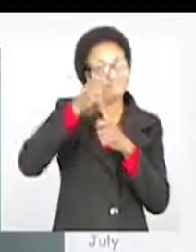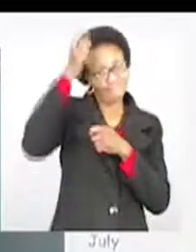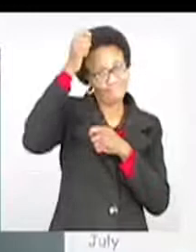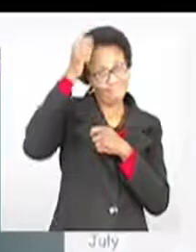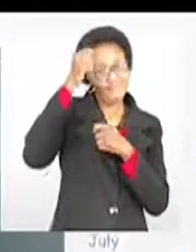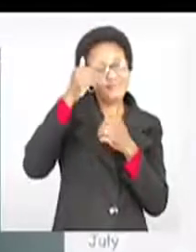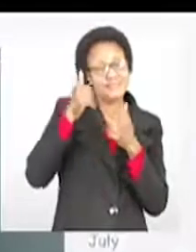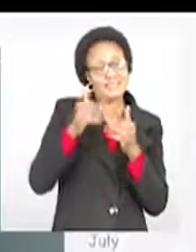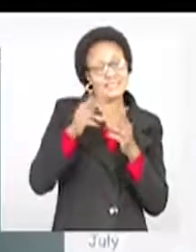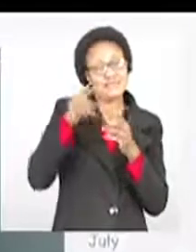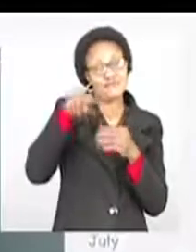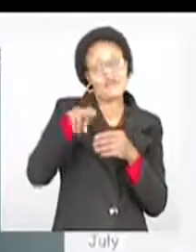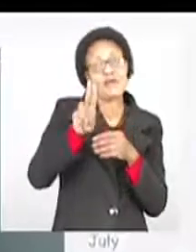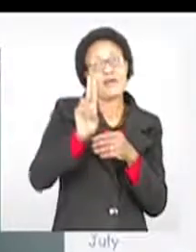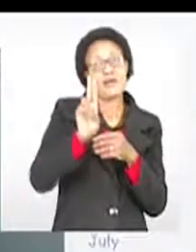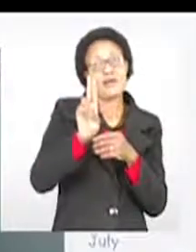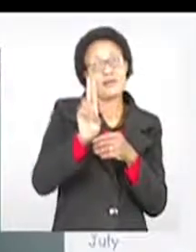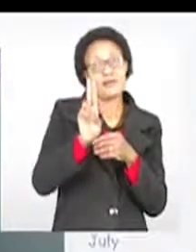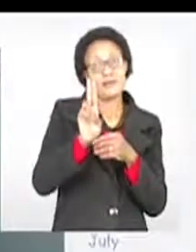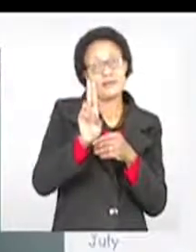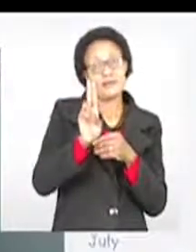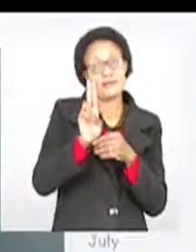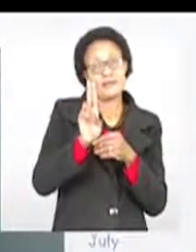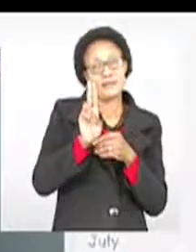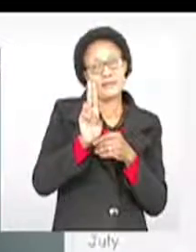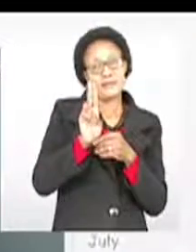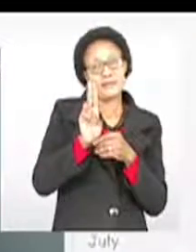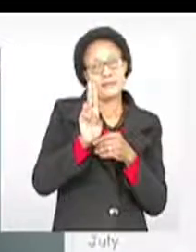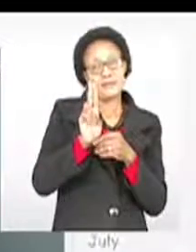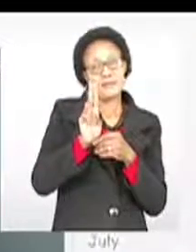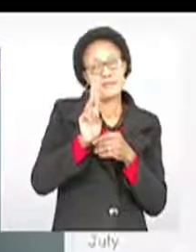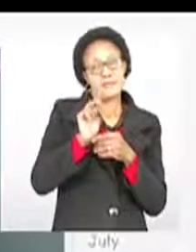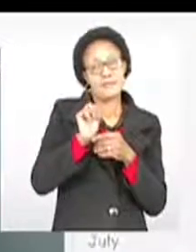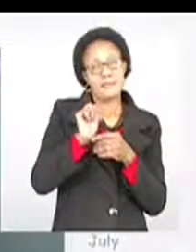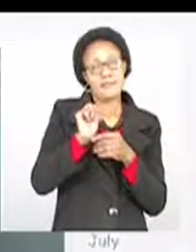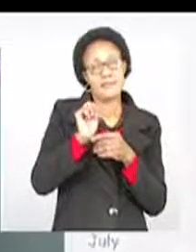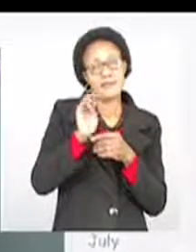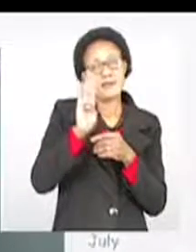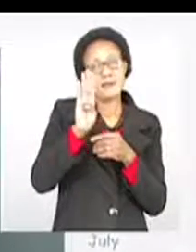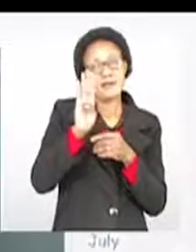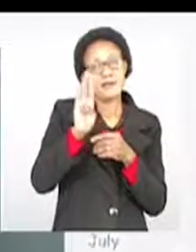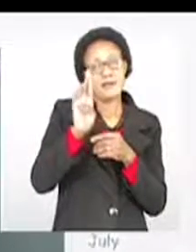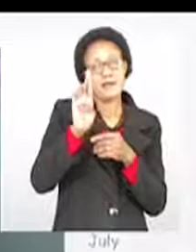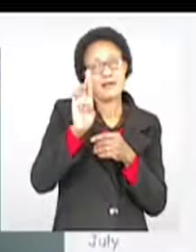letter U in there. And we can even make a little song about it too.